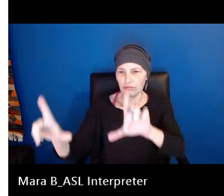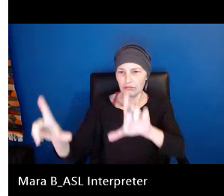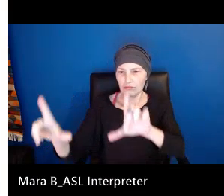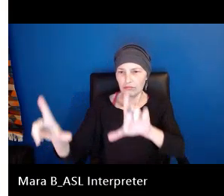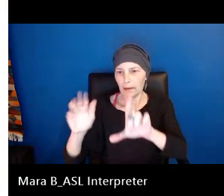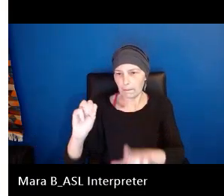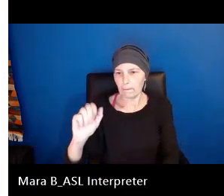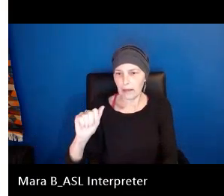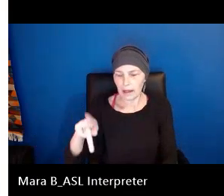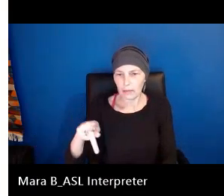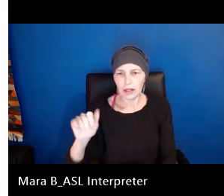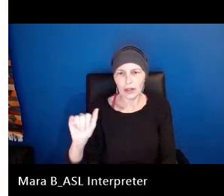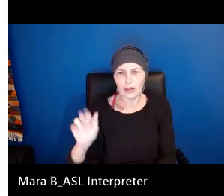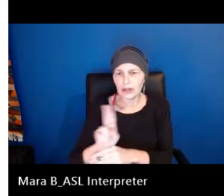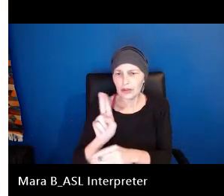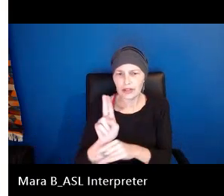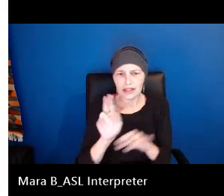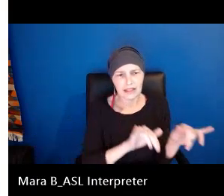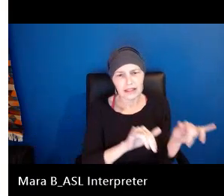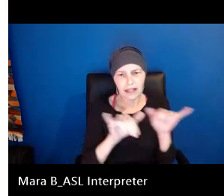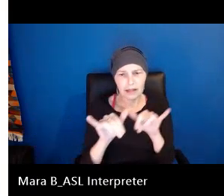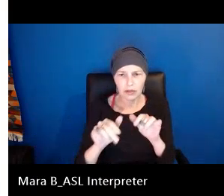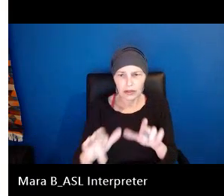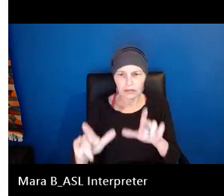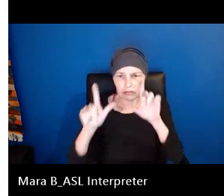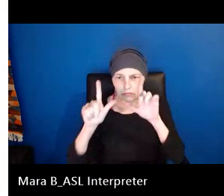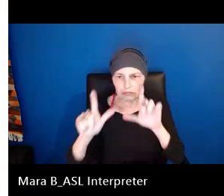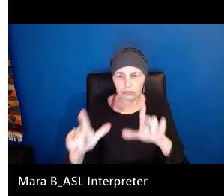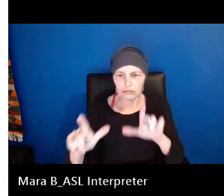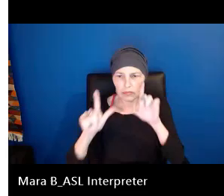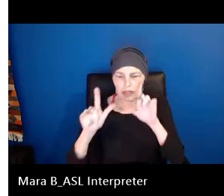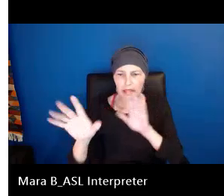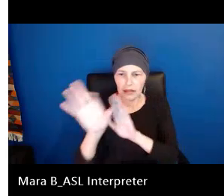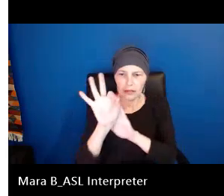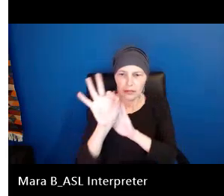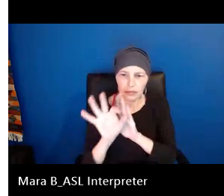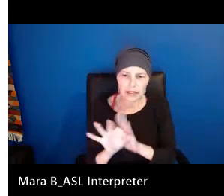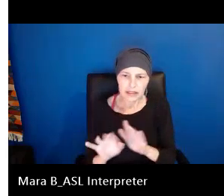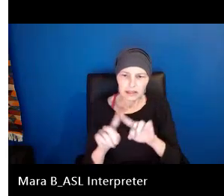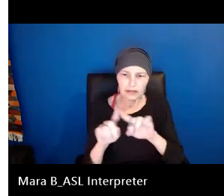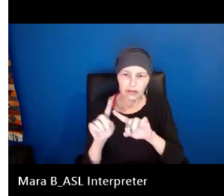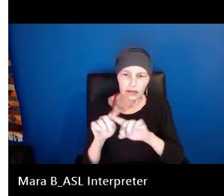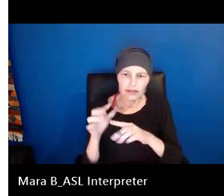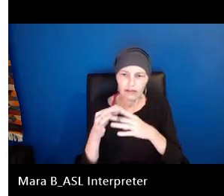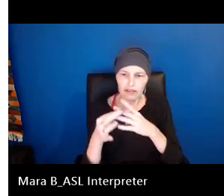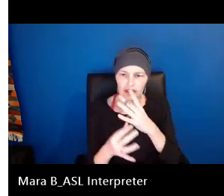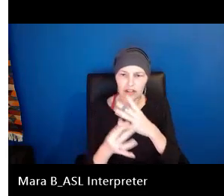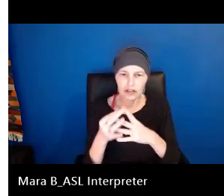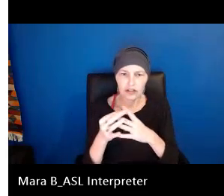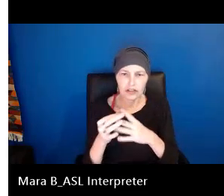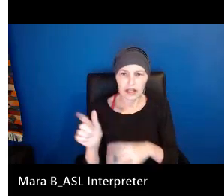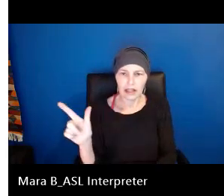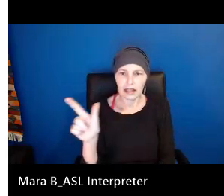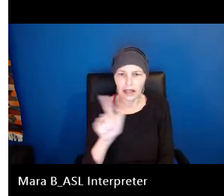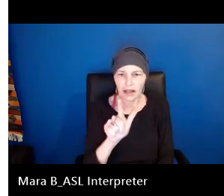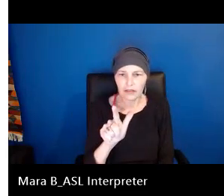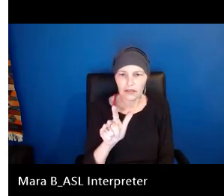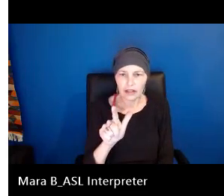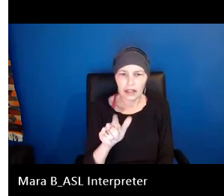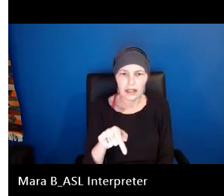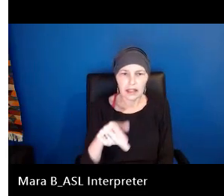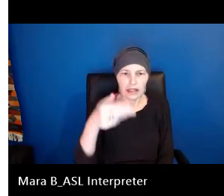other mapping web pages. You can zoom in and select different features. On the left side of that screen, there is a layer